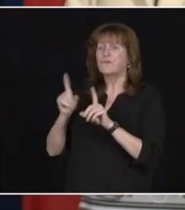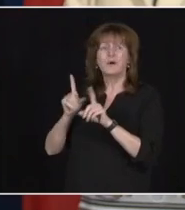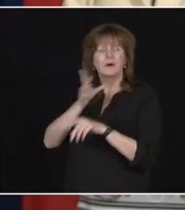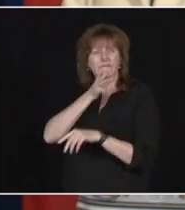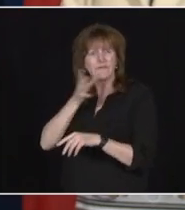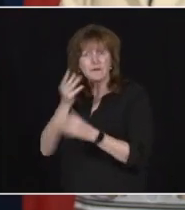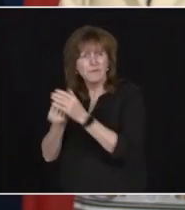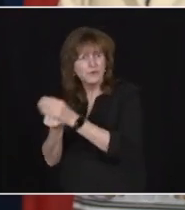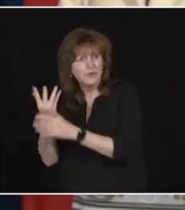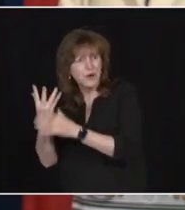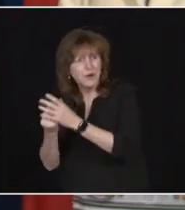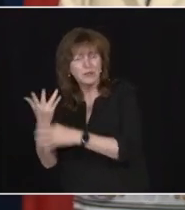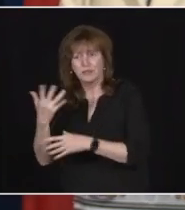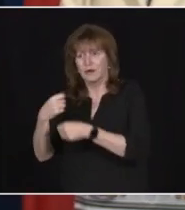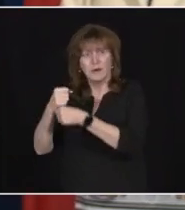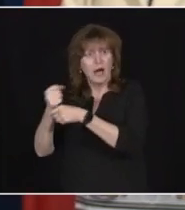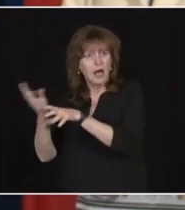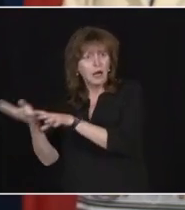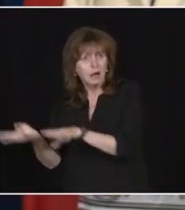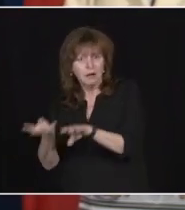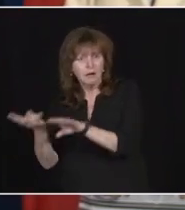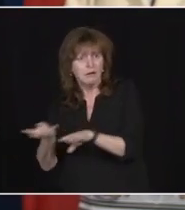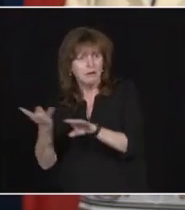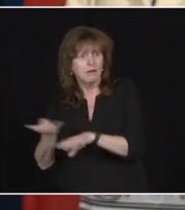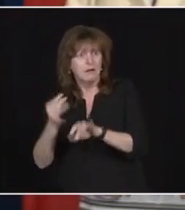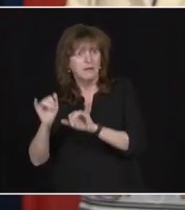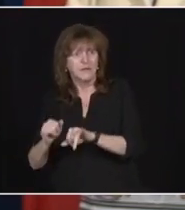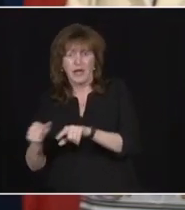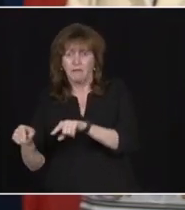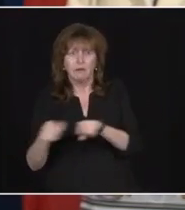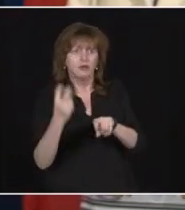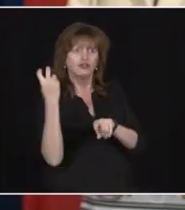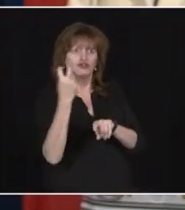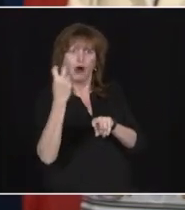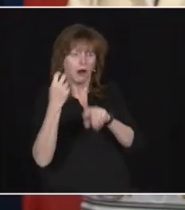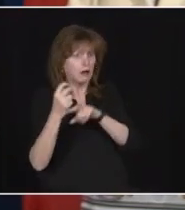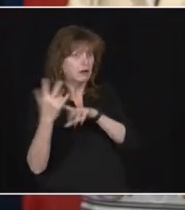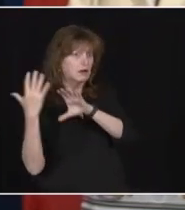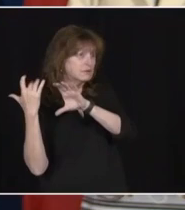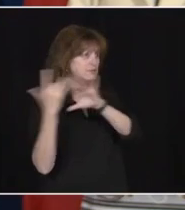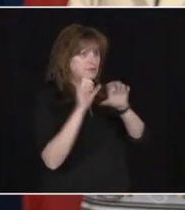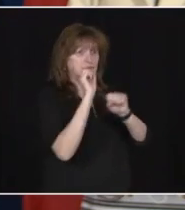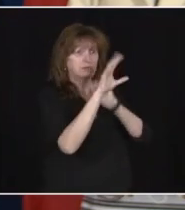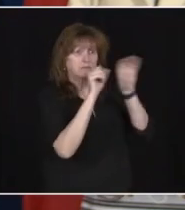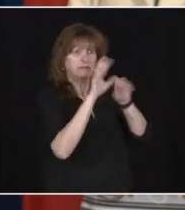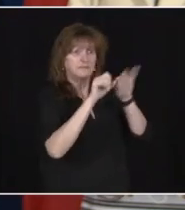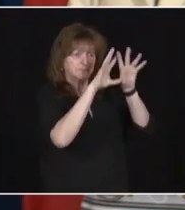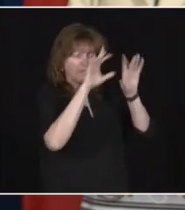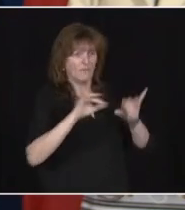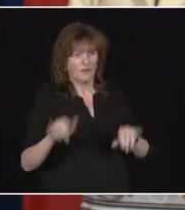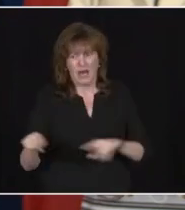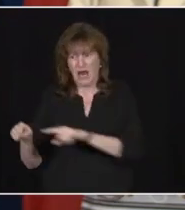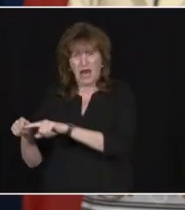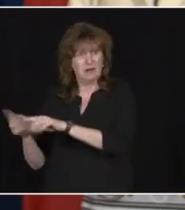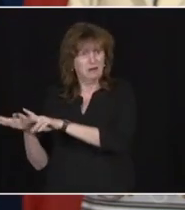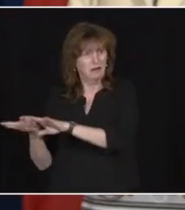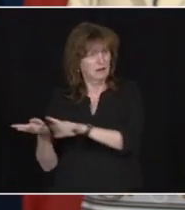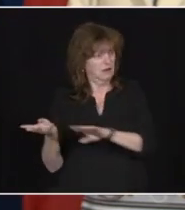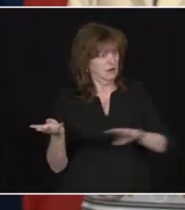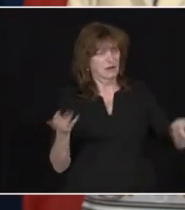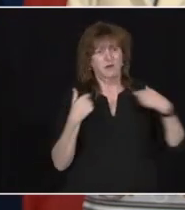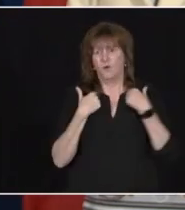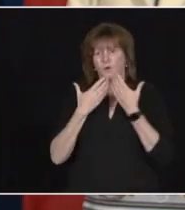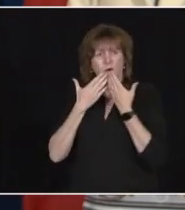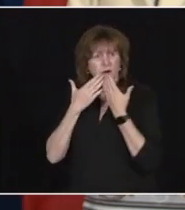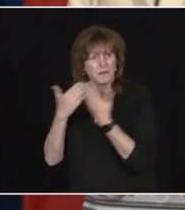connected. Thank you to those working from farm to table to keep us fed. Thank you to the thousands